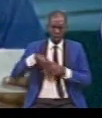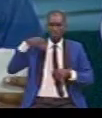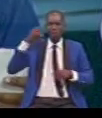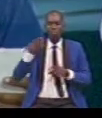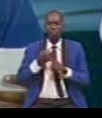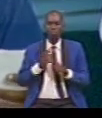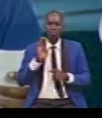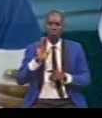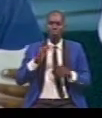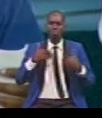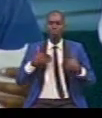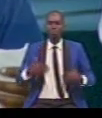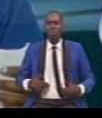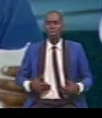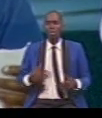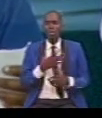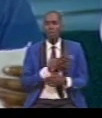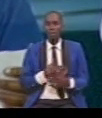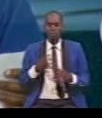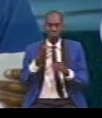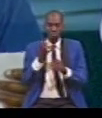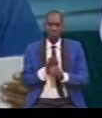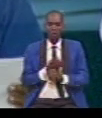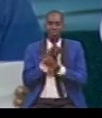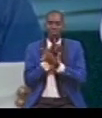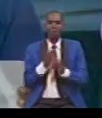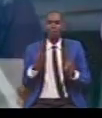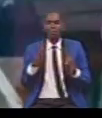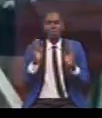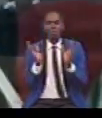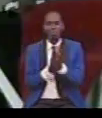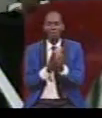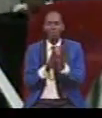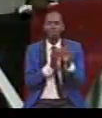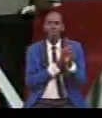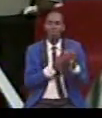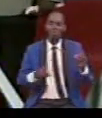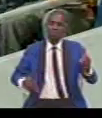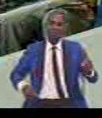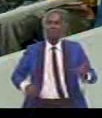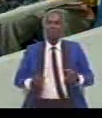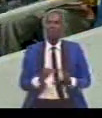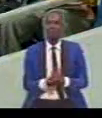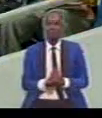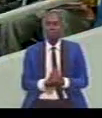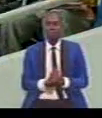her body, and she got delivered. Praise the Lord.